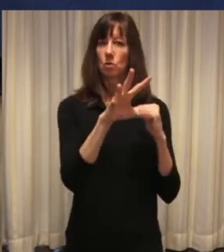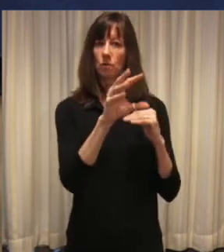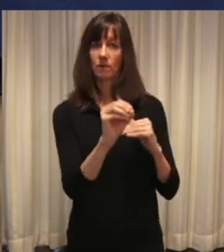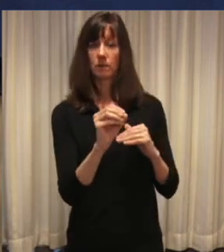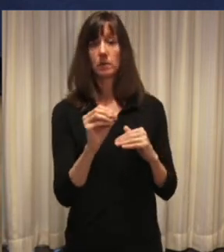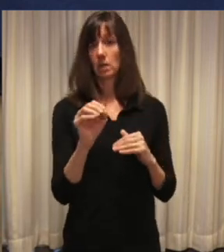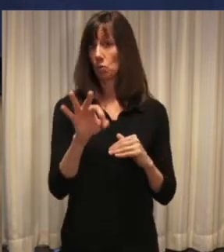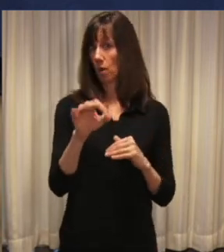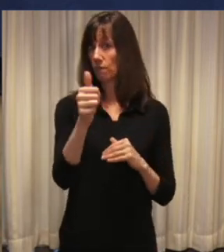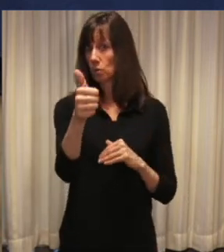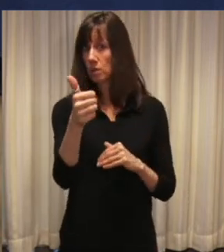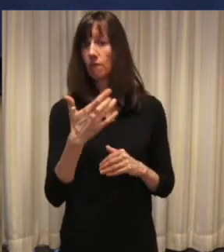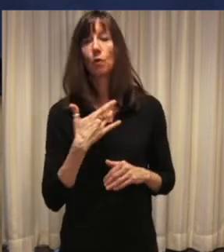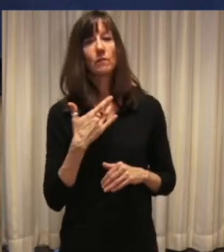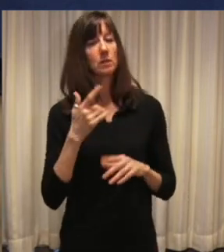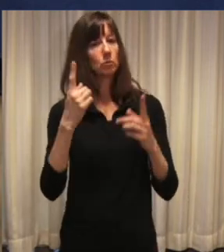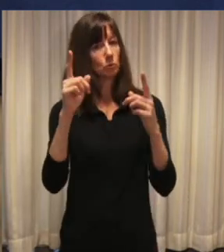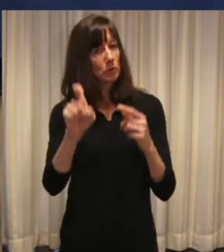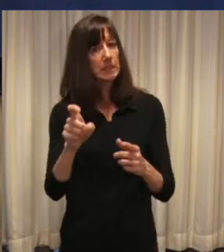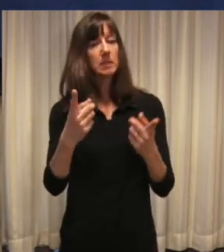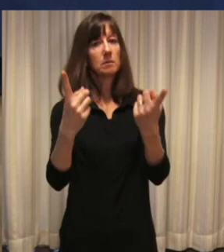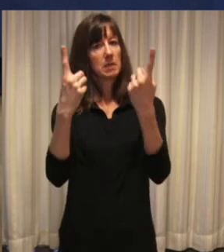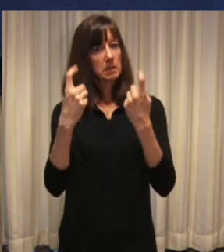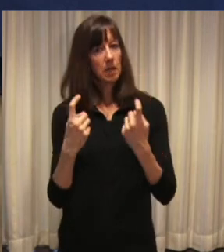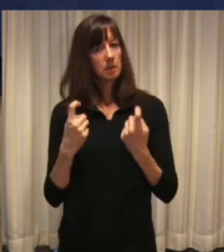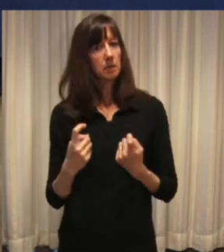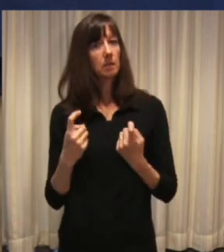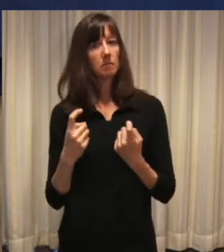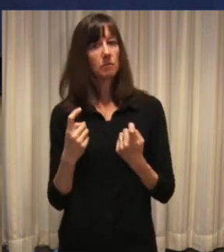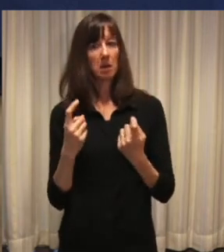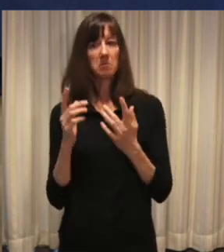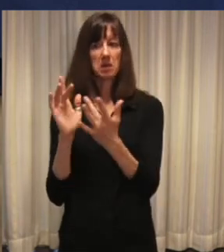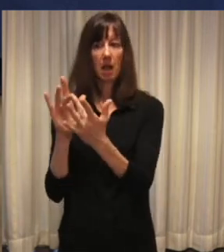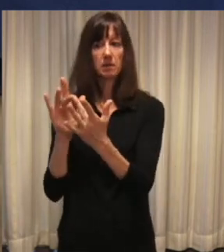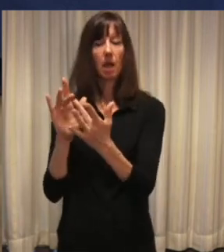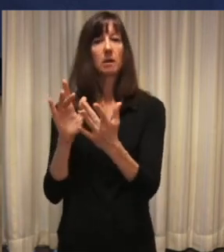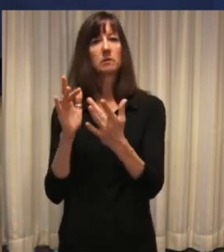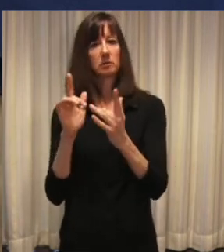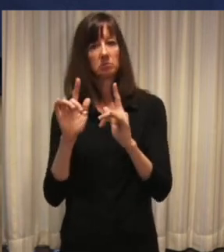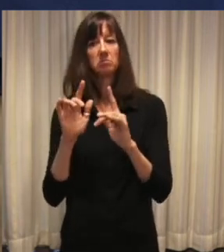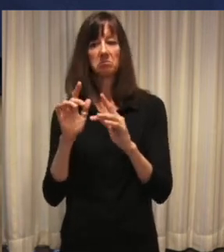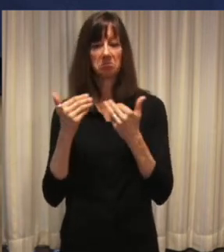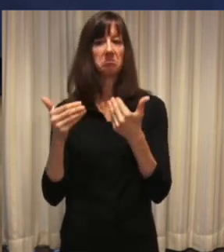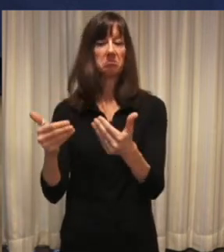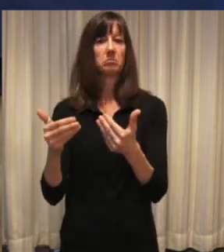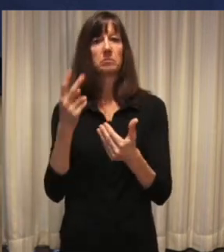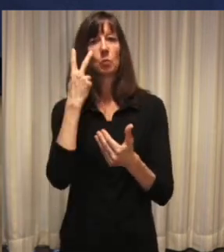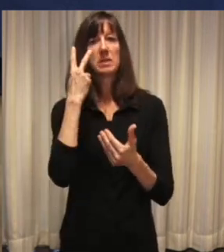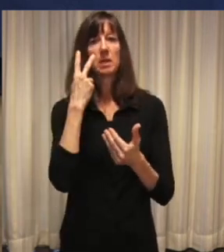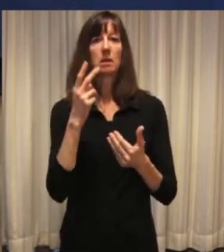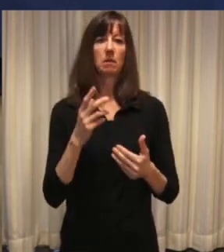And we have a little bit of extra capacity there, so I feel good in that regard.